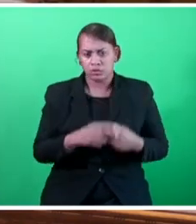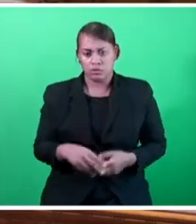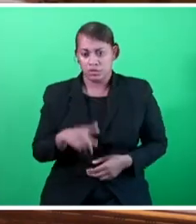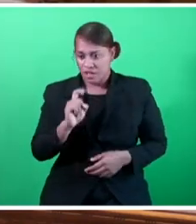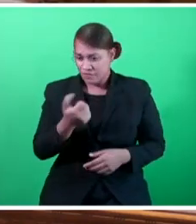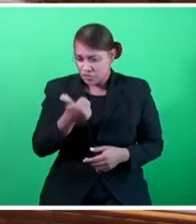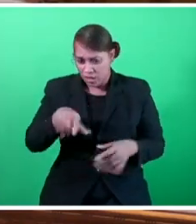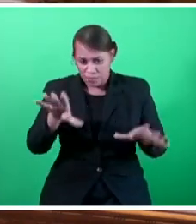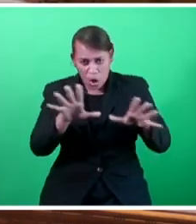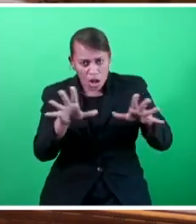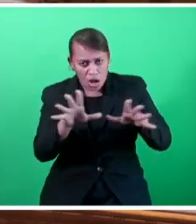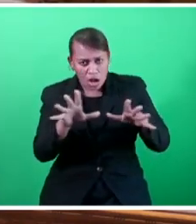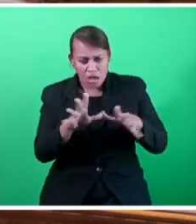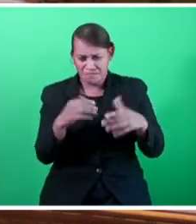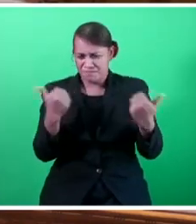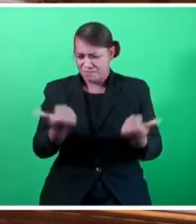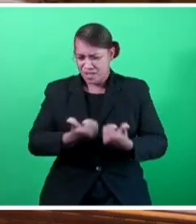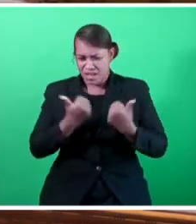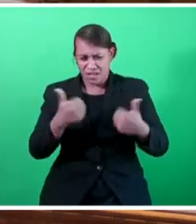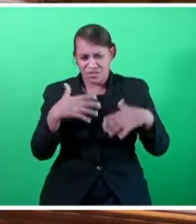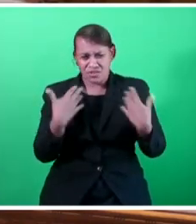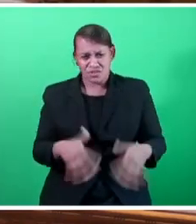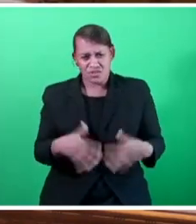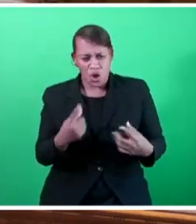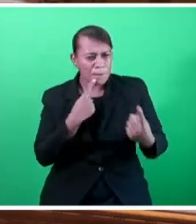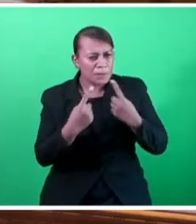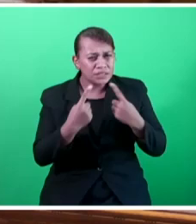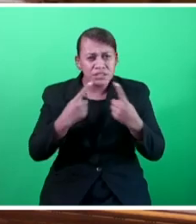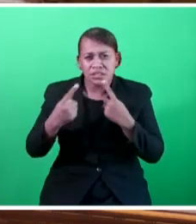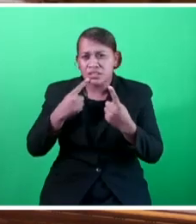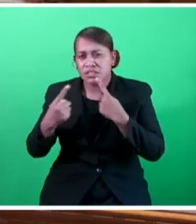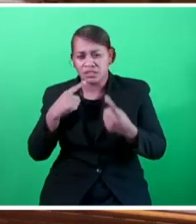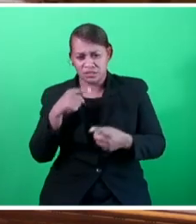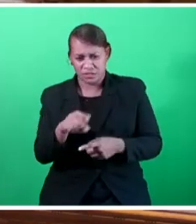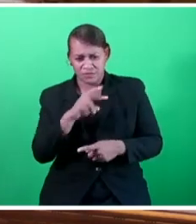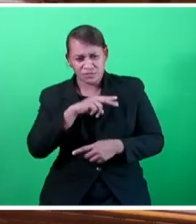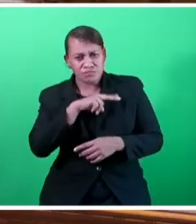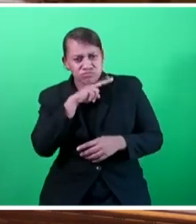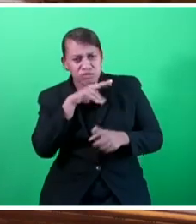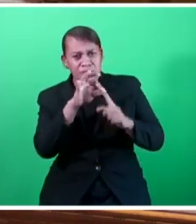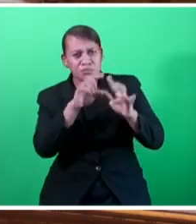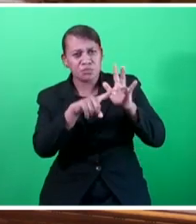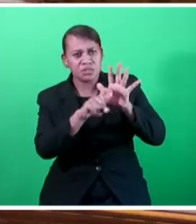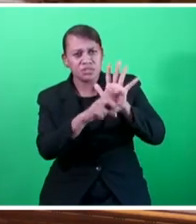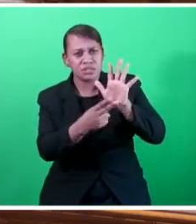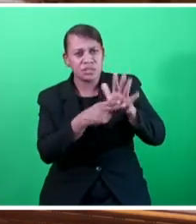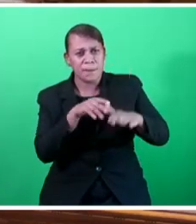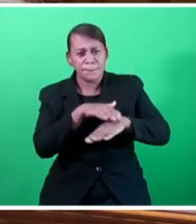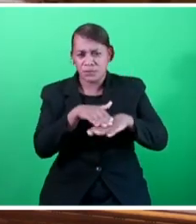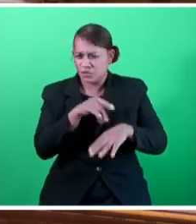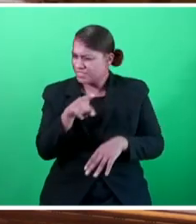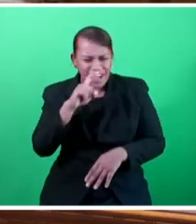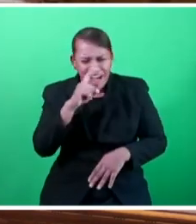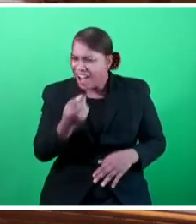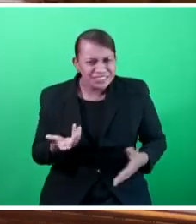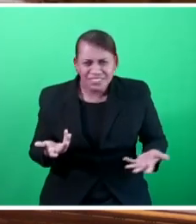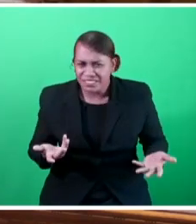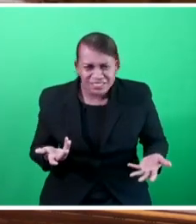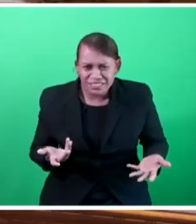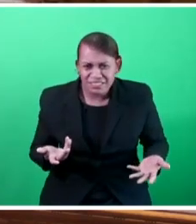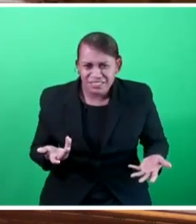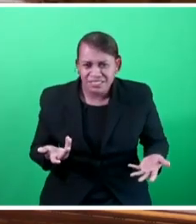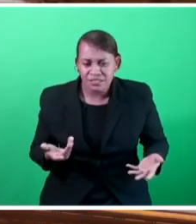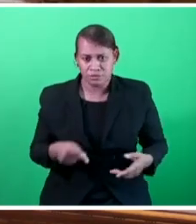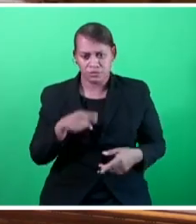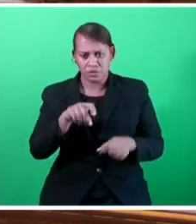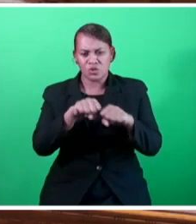hosting X-rated material, with new ones popping up every hour, this doesn't even begin to consider social media and